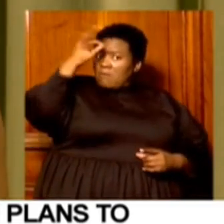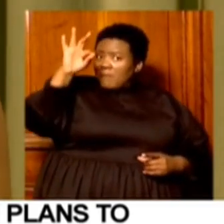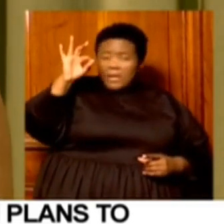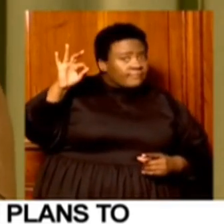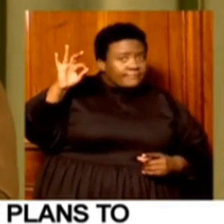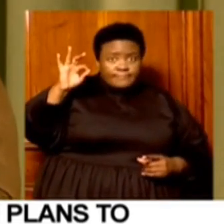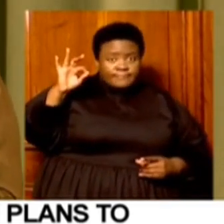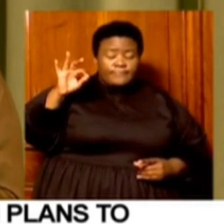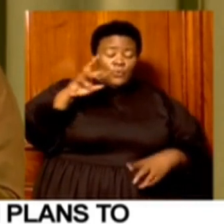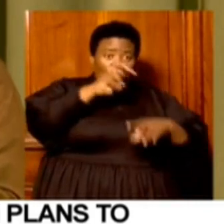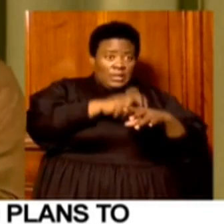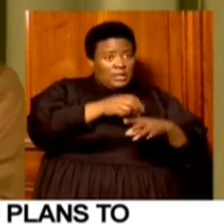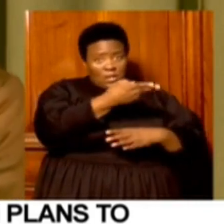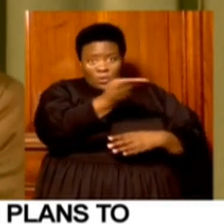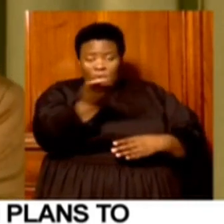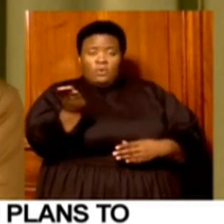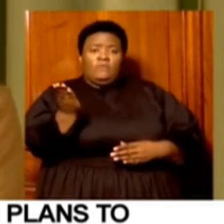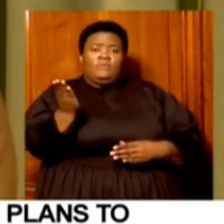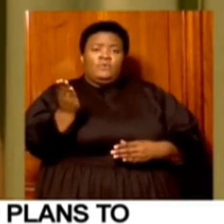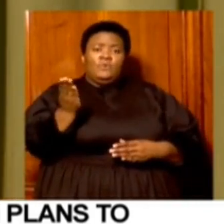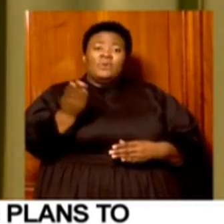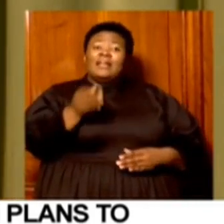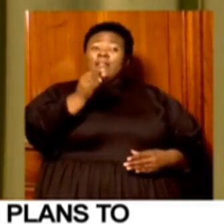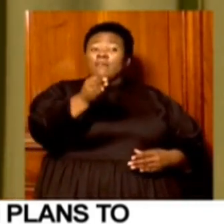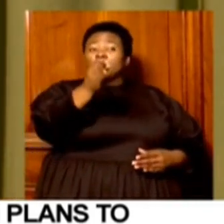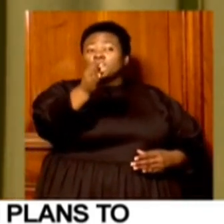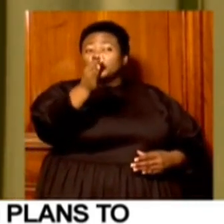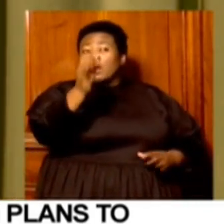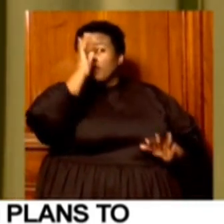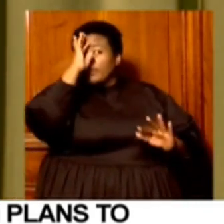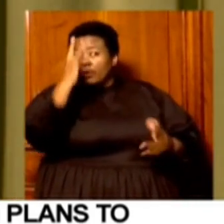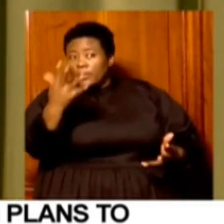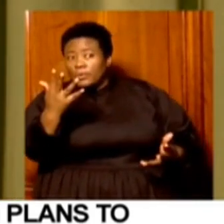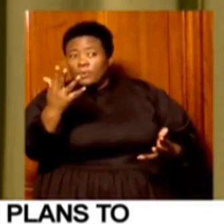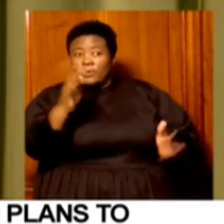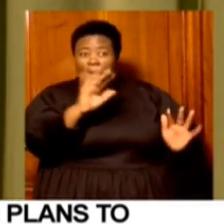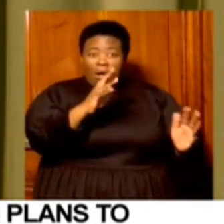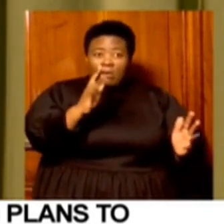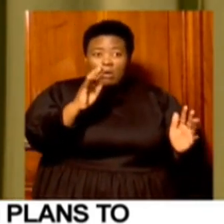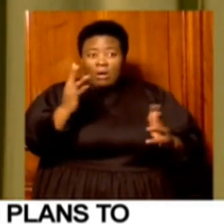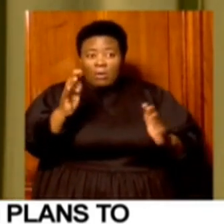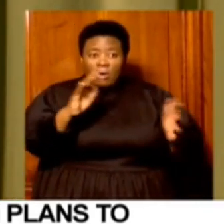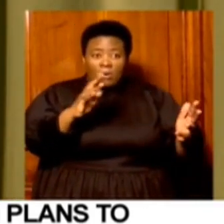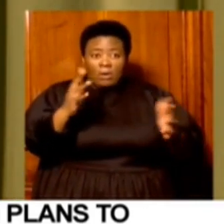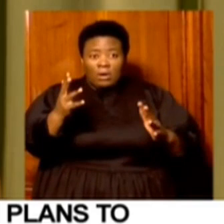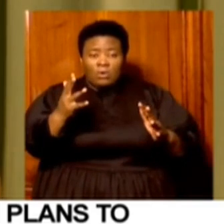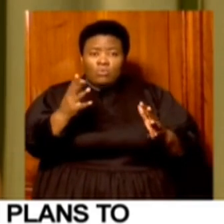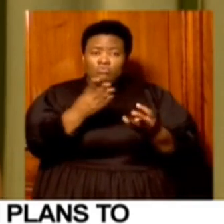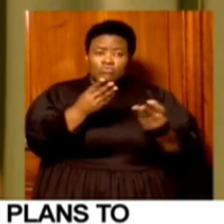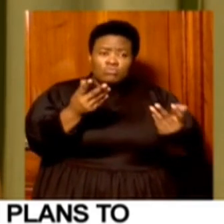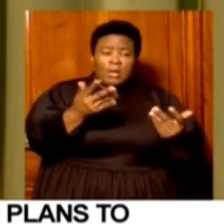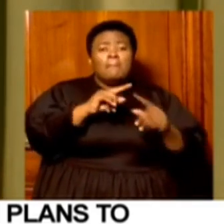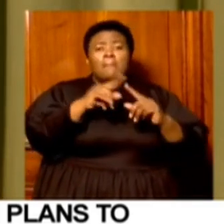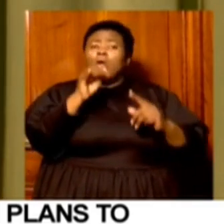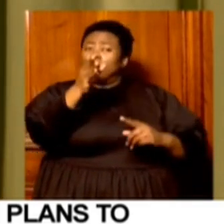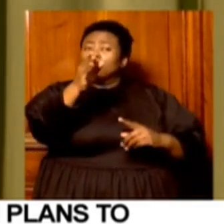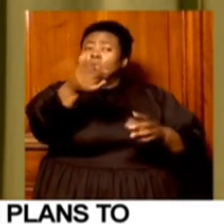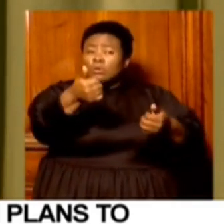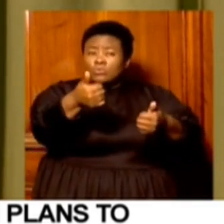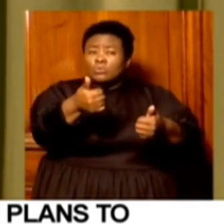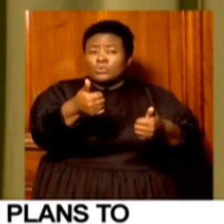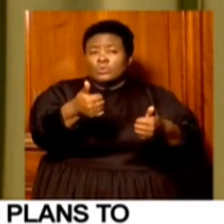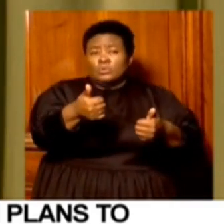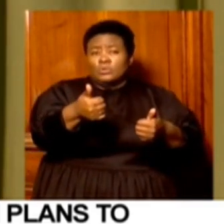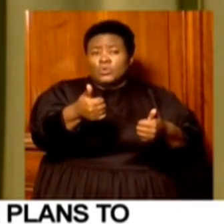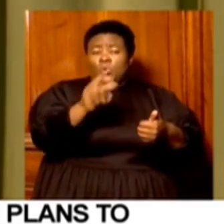in the near horizon. We're still working on it, and the future looks good from what